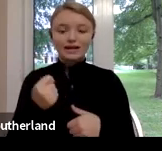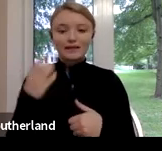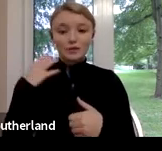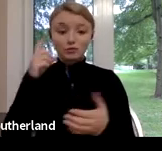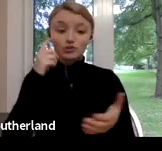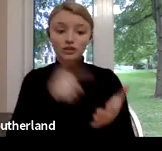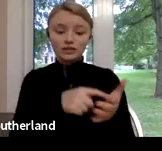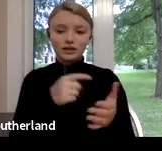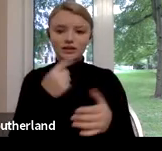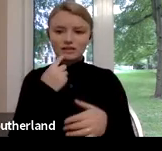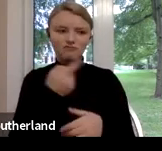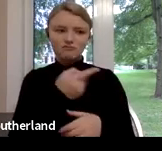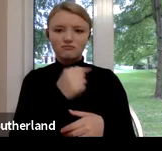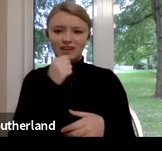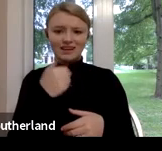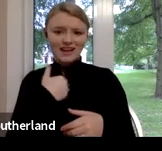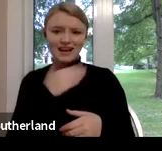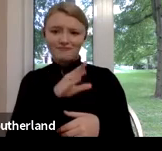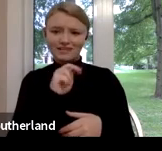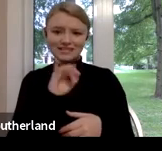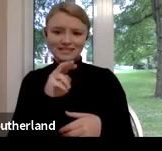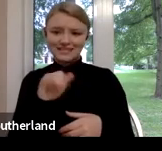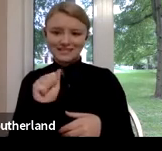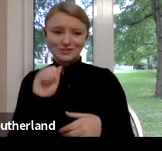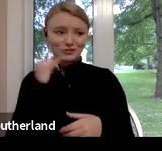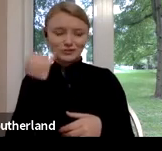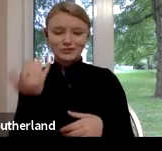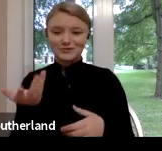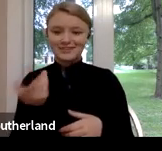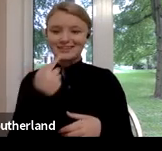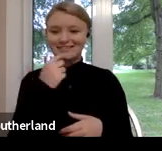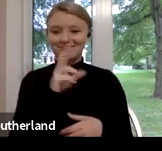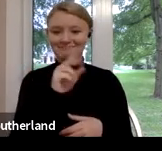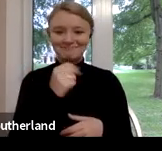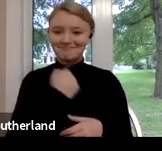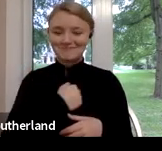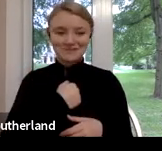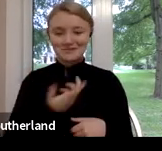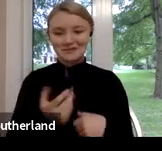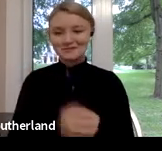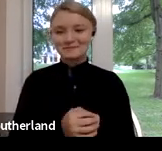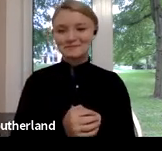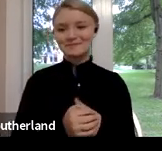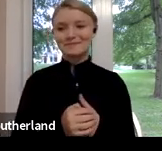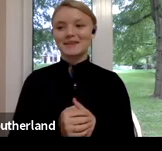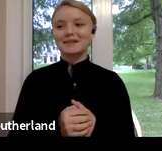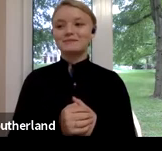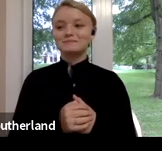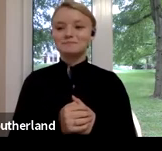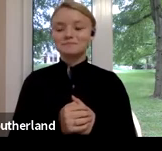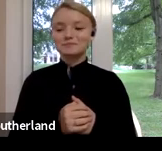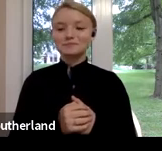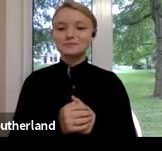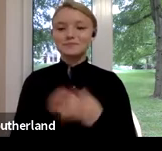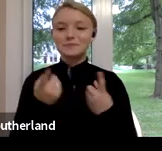would say, AJ didn't have his ninja juice today, did he? And I was like, oh, I'm sorry. But then